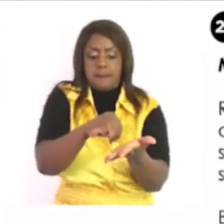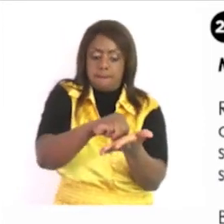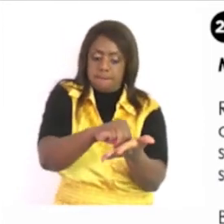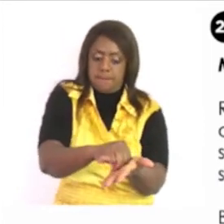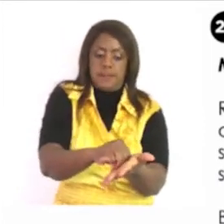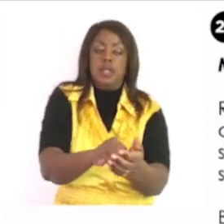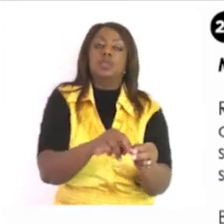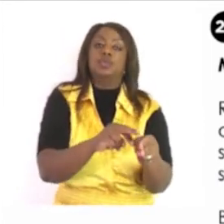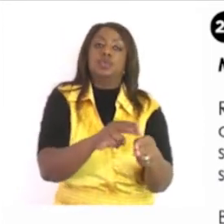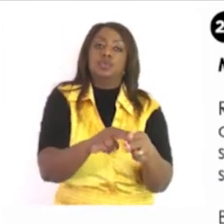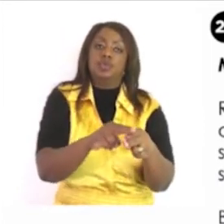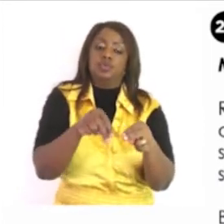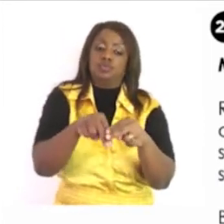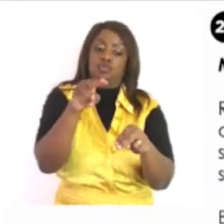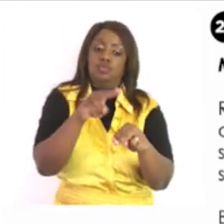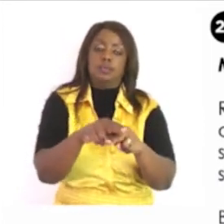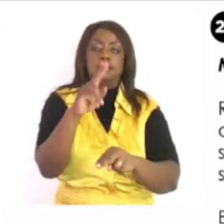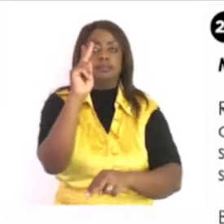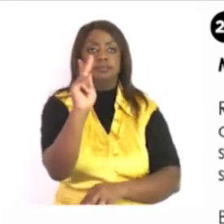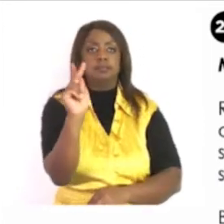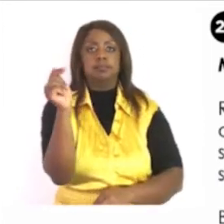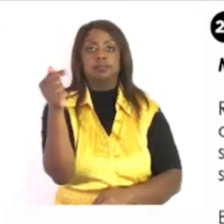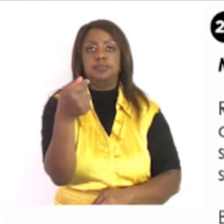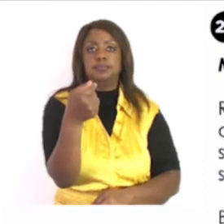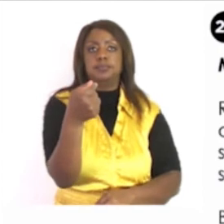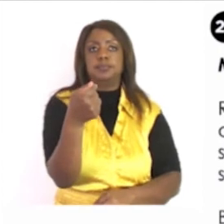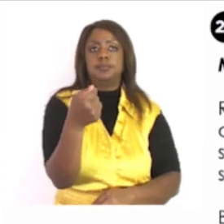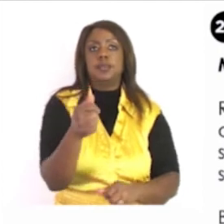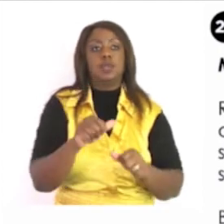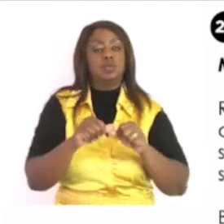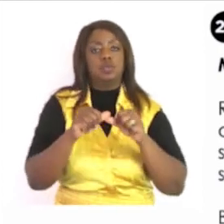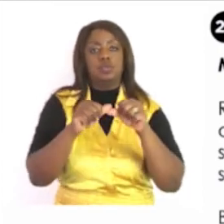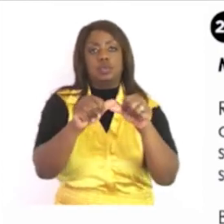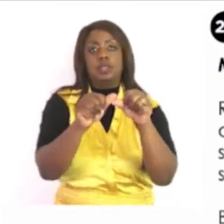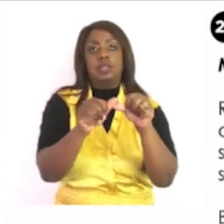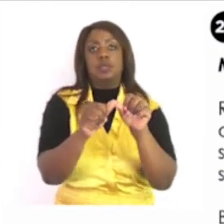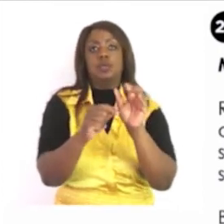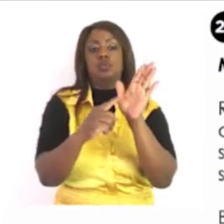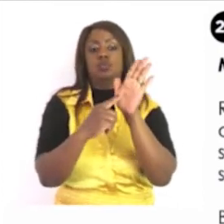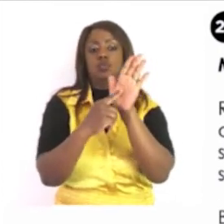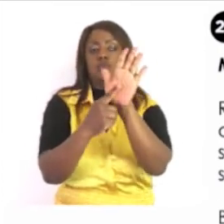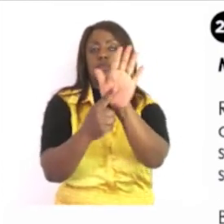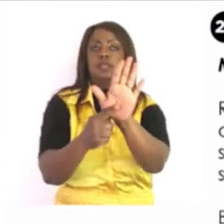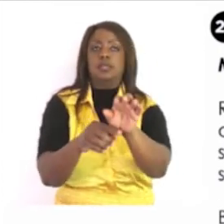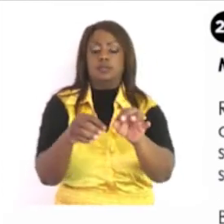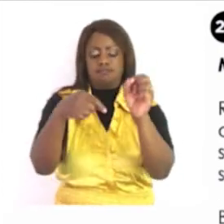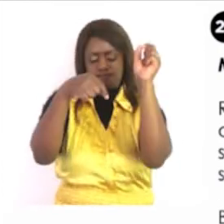grams, and so on and so on. Now I have to move to the chalkboard so that I can